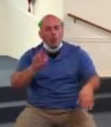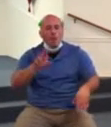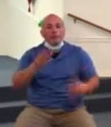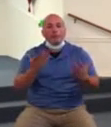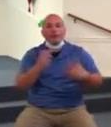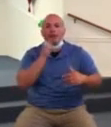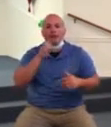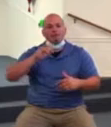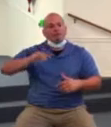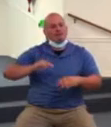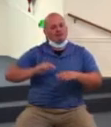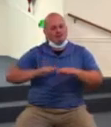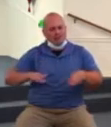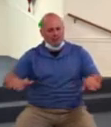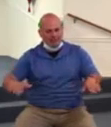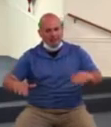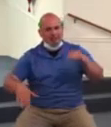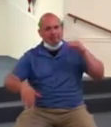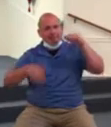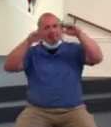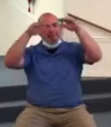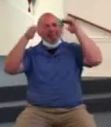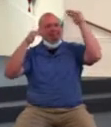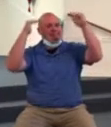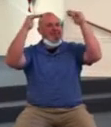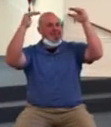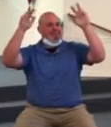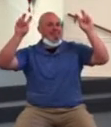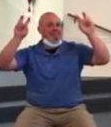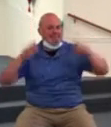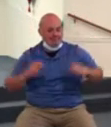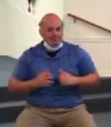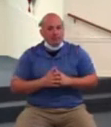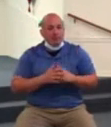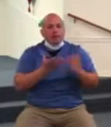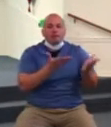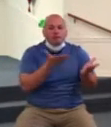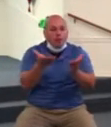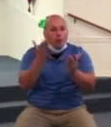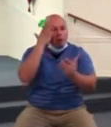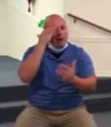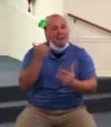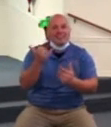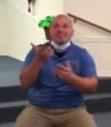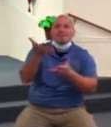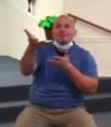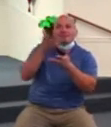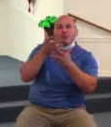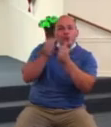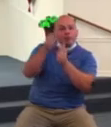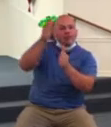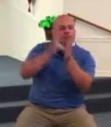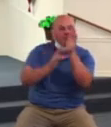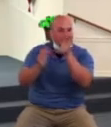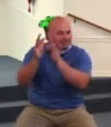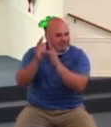ones, to come and be in the presence of Jesus and receive some kind of blessing from him